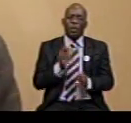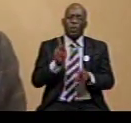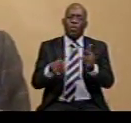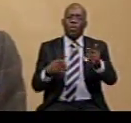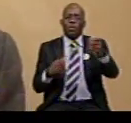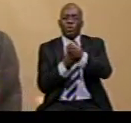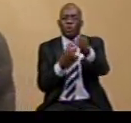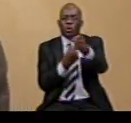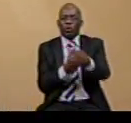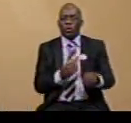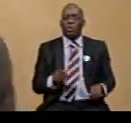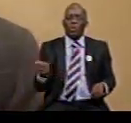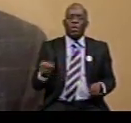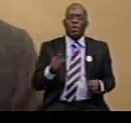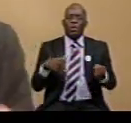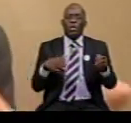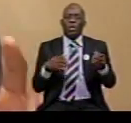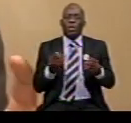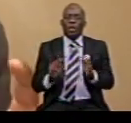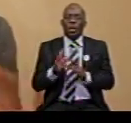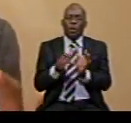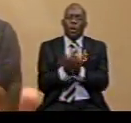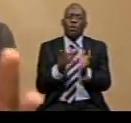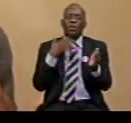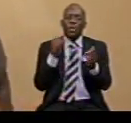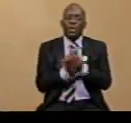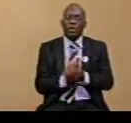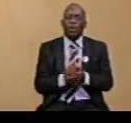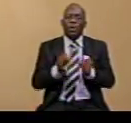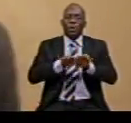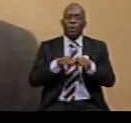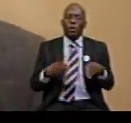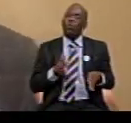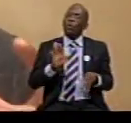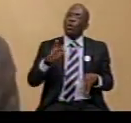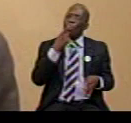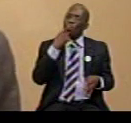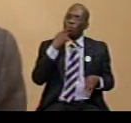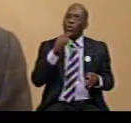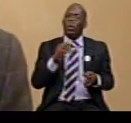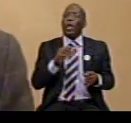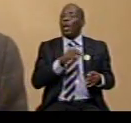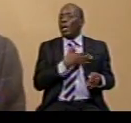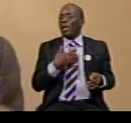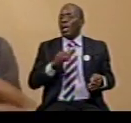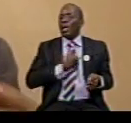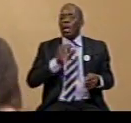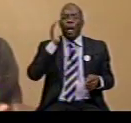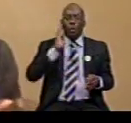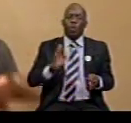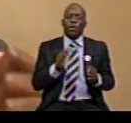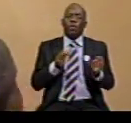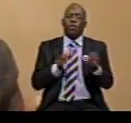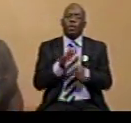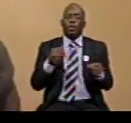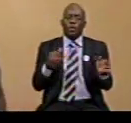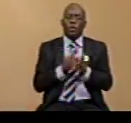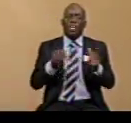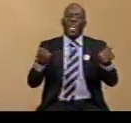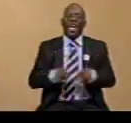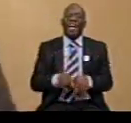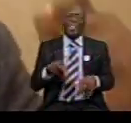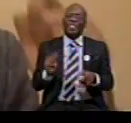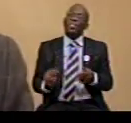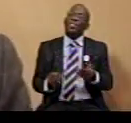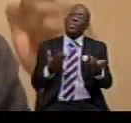let's pray. The Bible says that, open your mouth wide and I will fill it. As the servant of God comes to deliver the message from